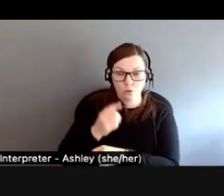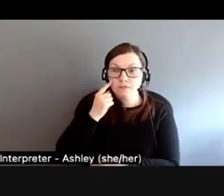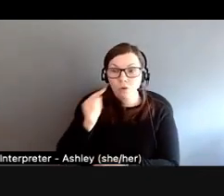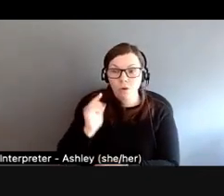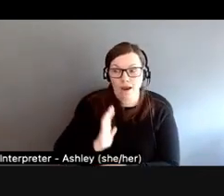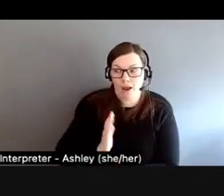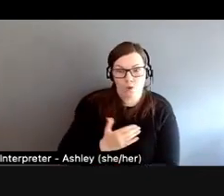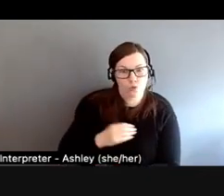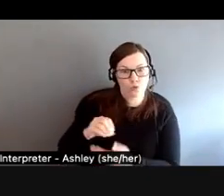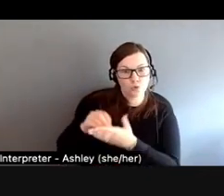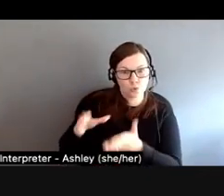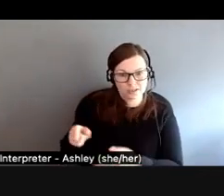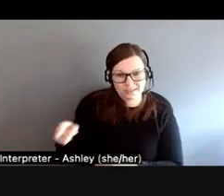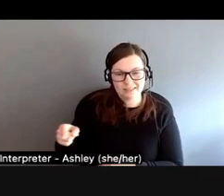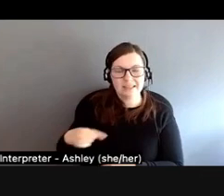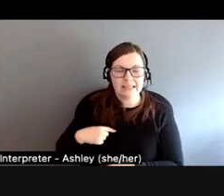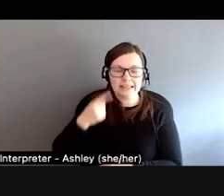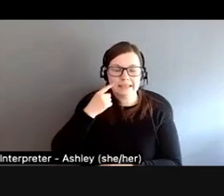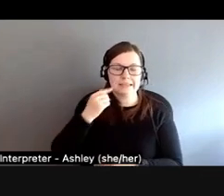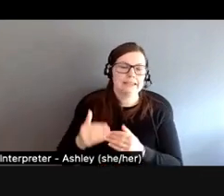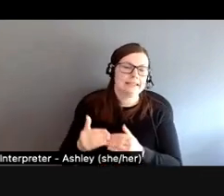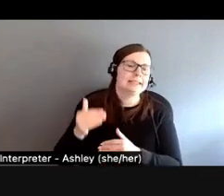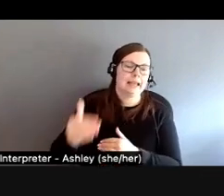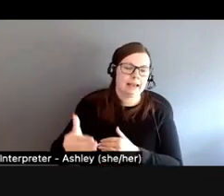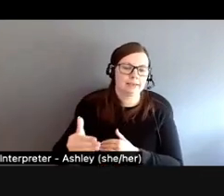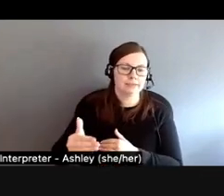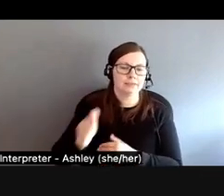had got our feet wet with it.